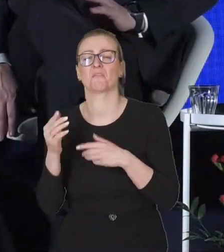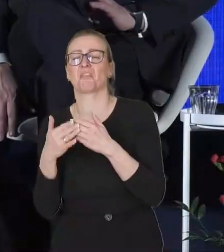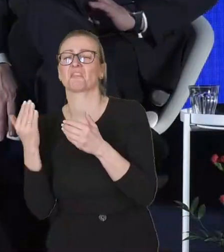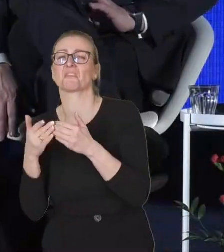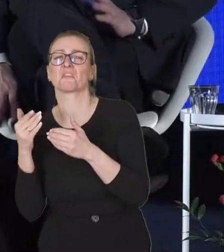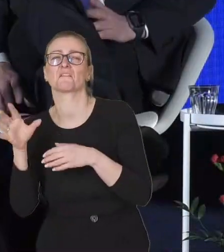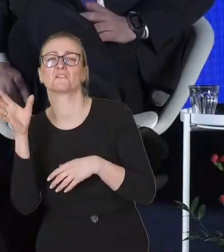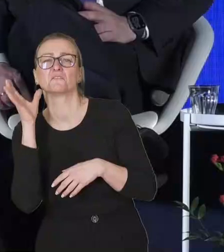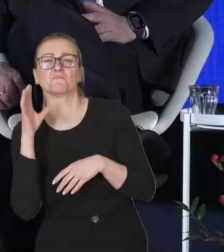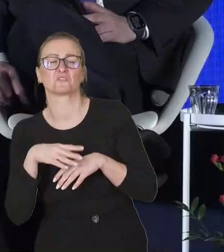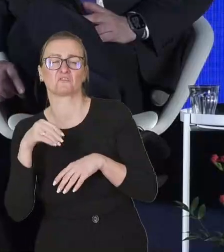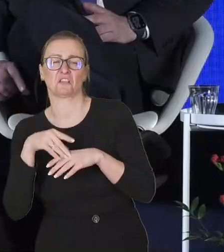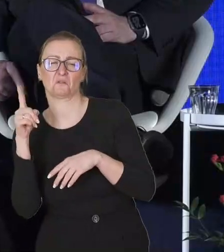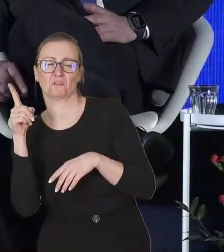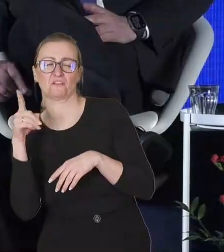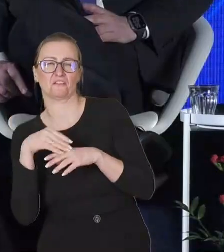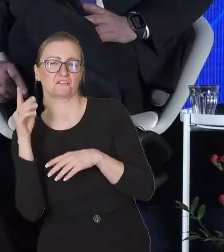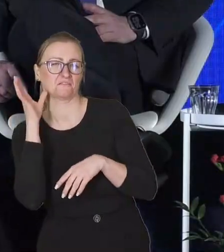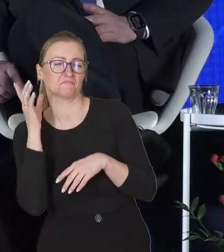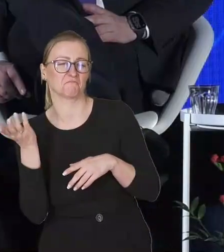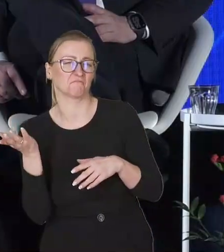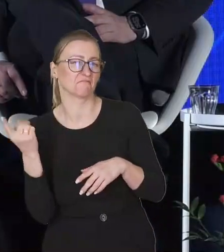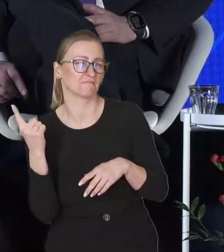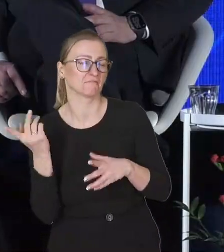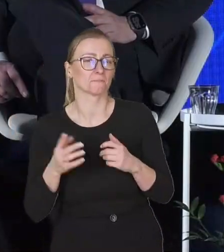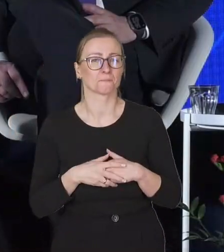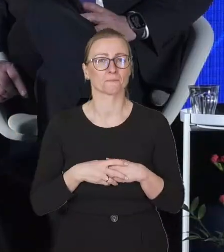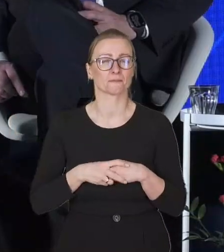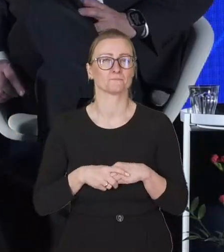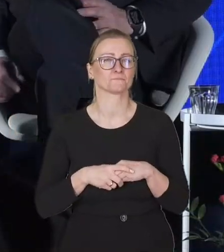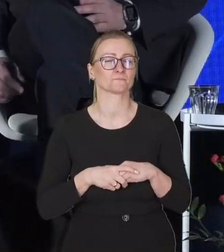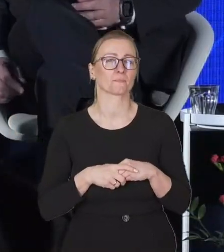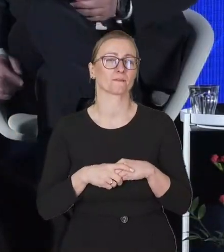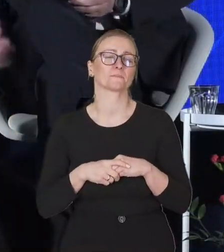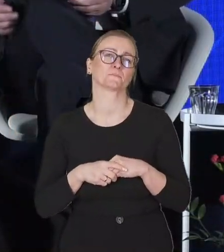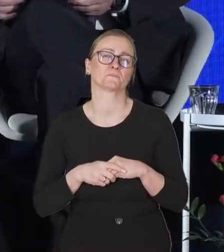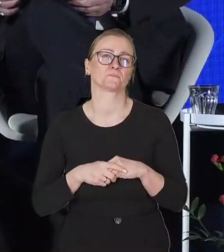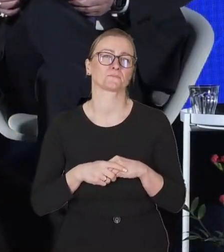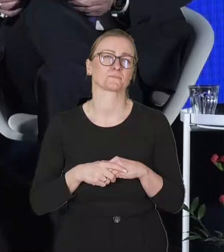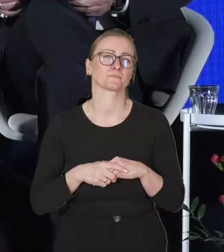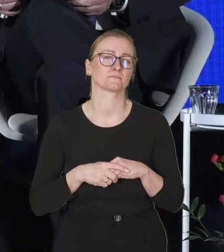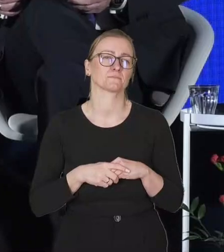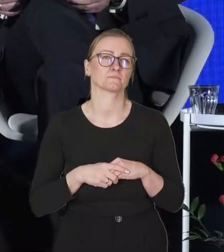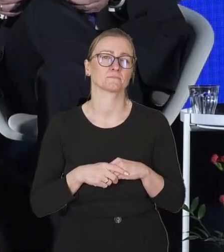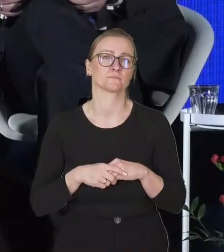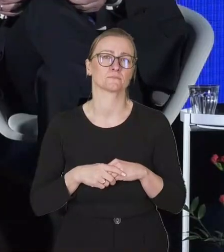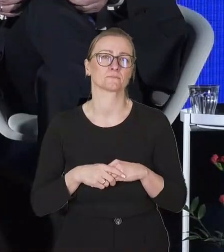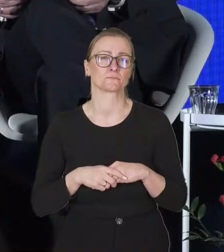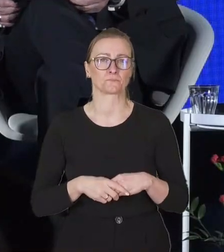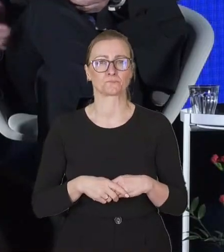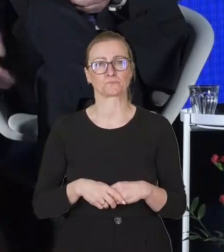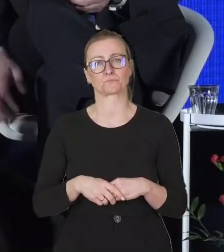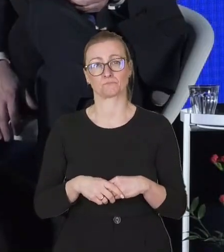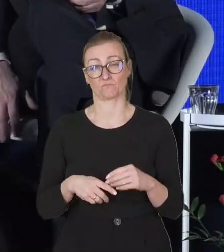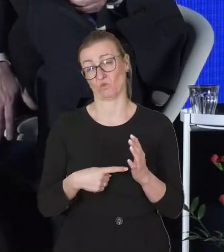number of people that go abroad. But I think in the long term, a lot of them